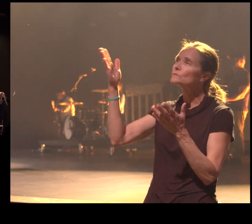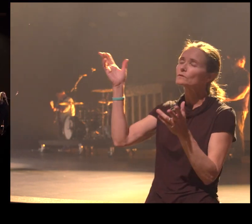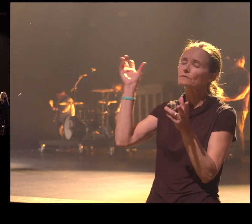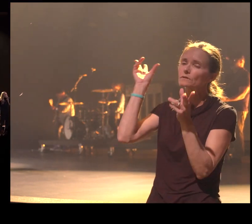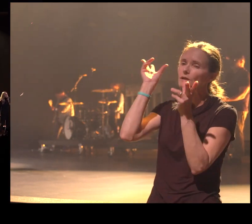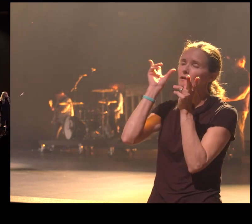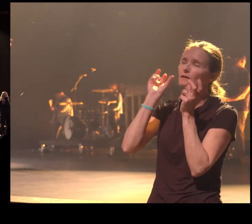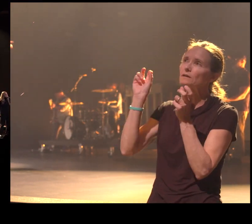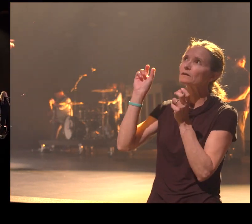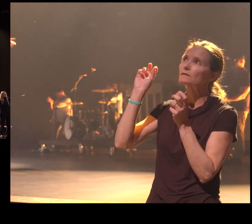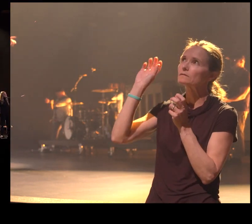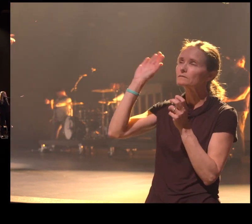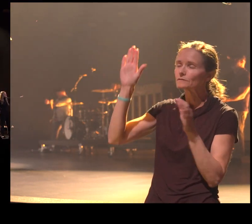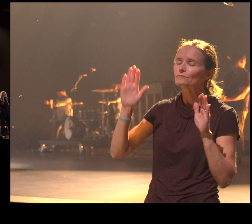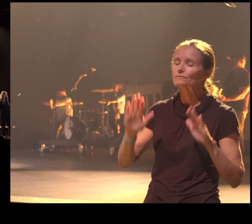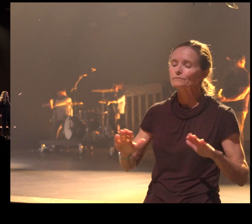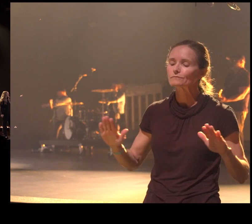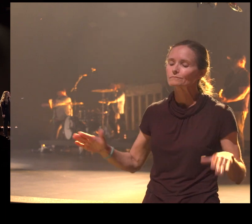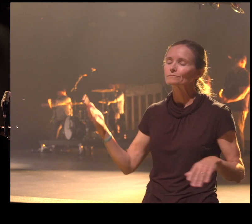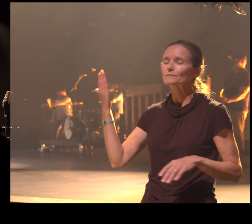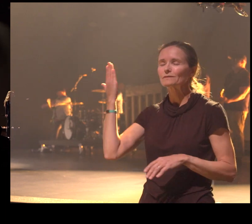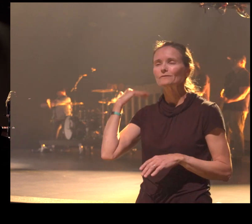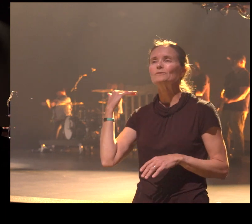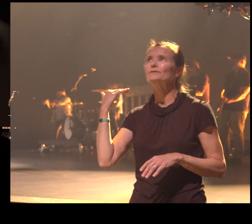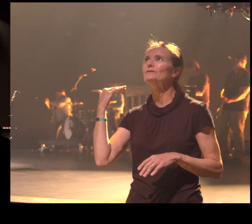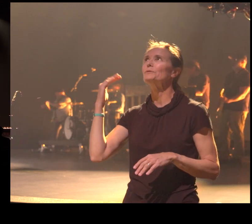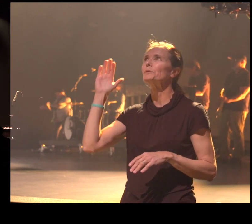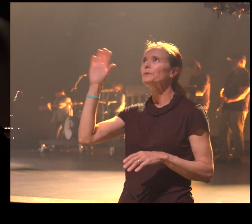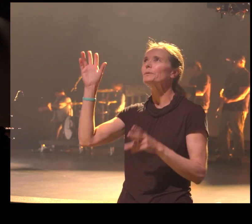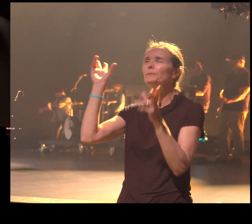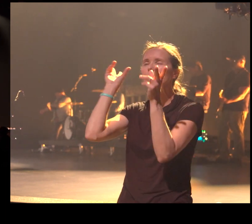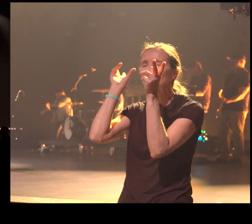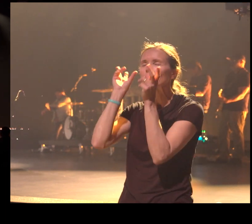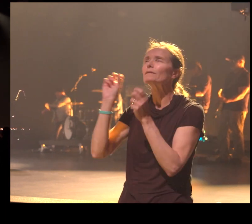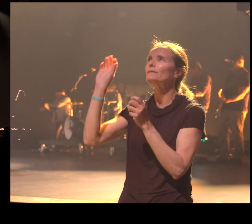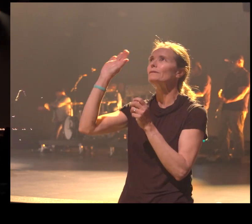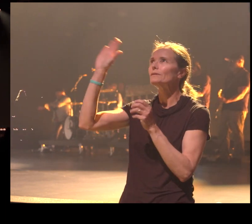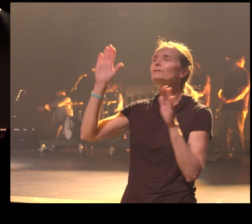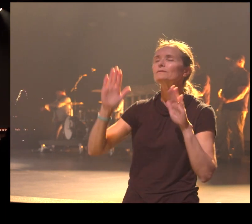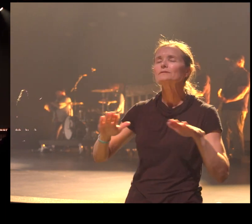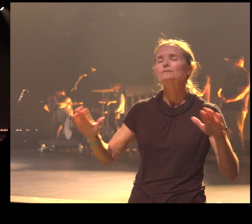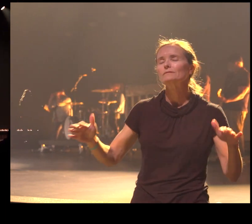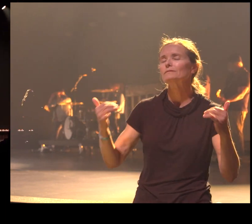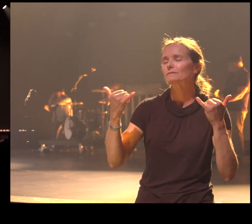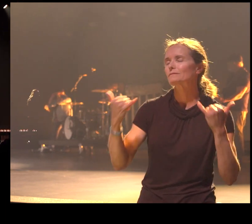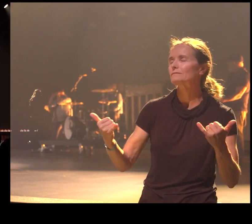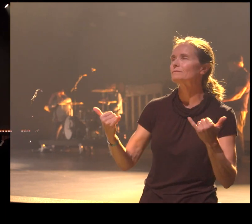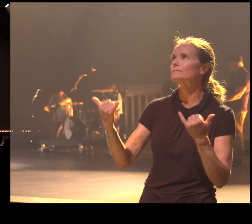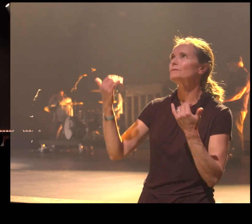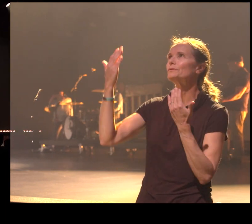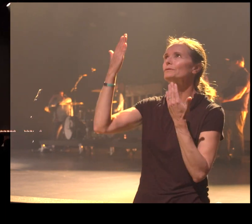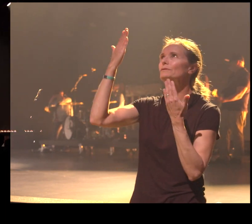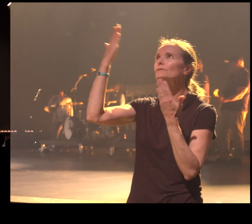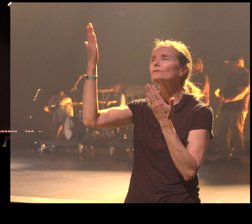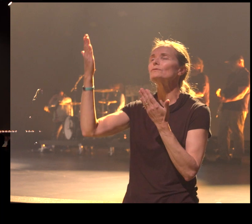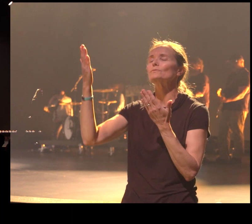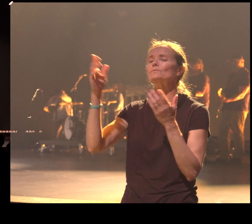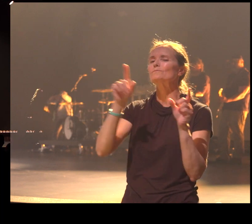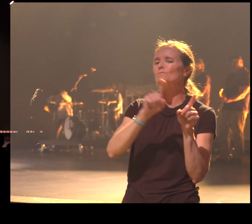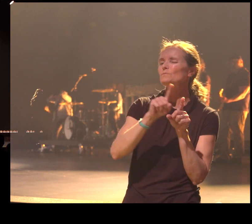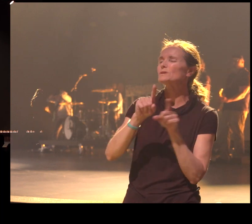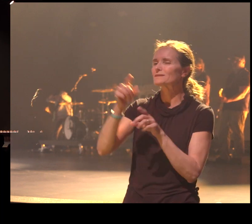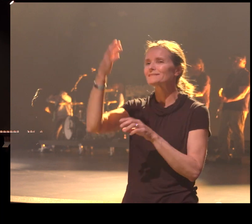Yeah. You heard your children. You hear your children. You are